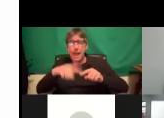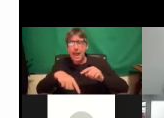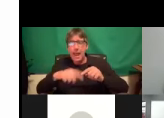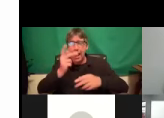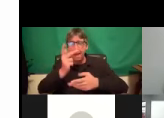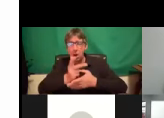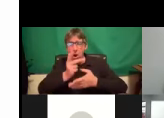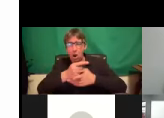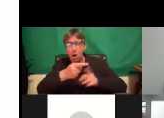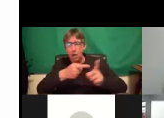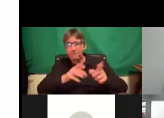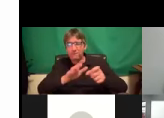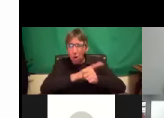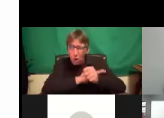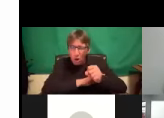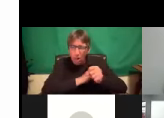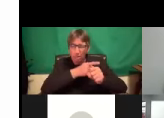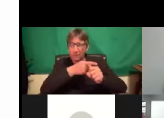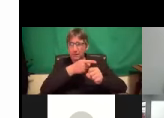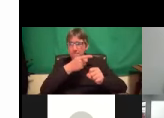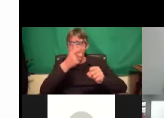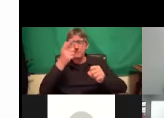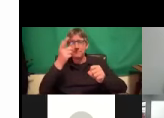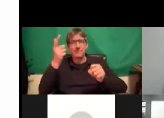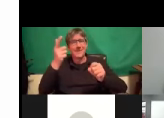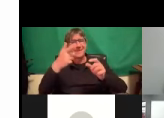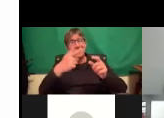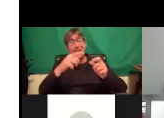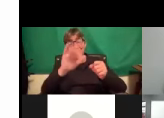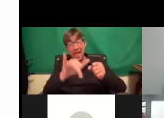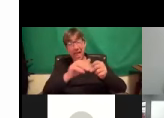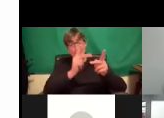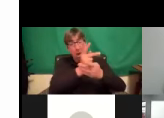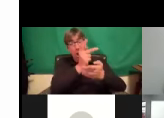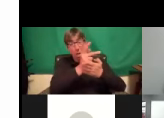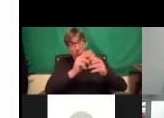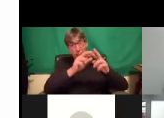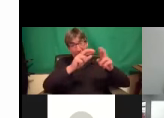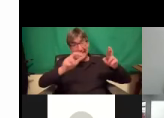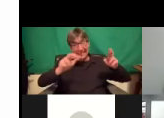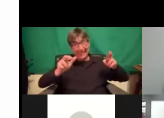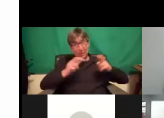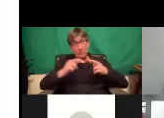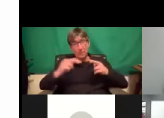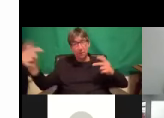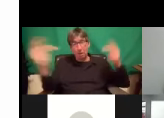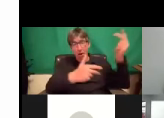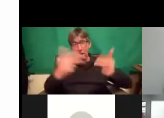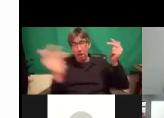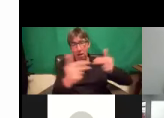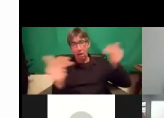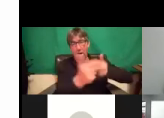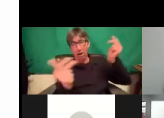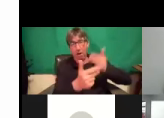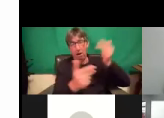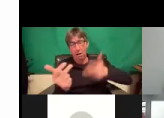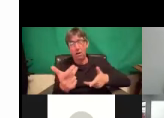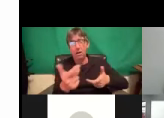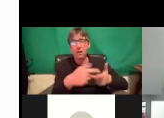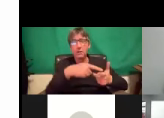So essentially, and that's a regional parking lot that serves a lot of communities. So essentially, you're telling